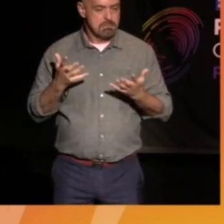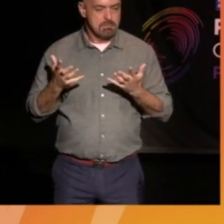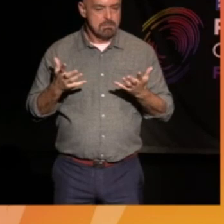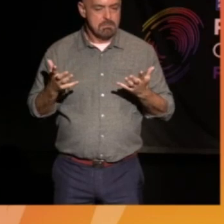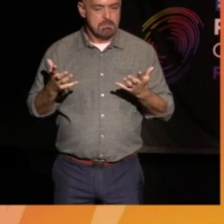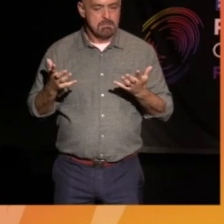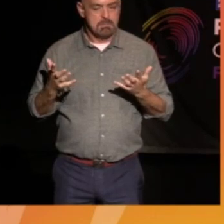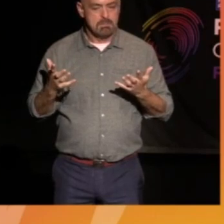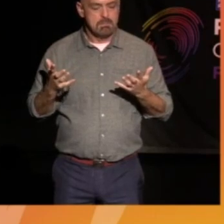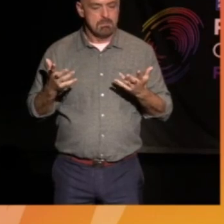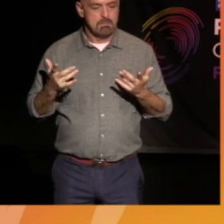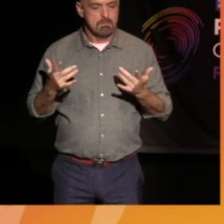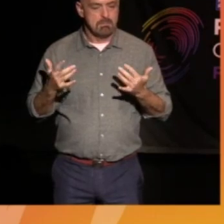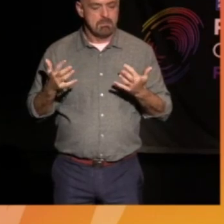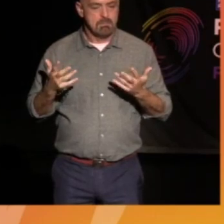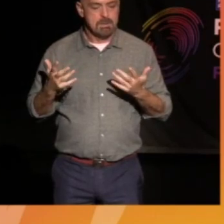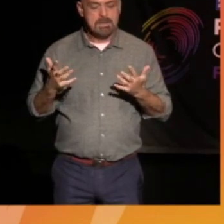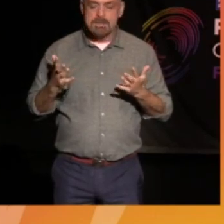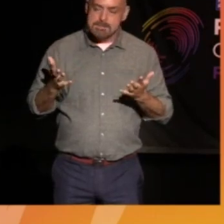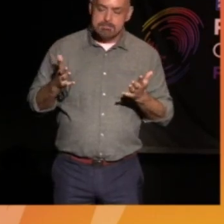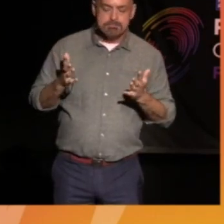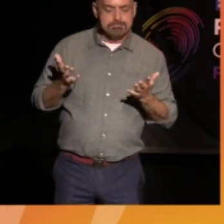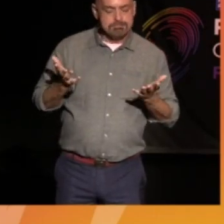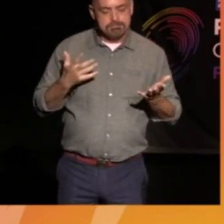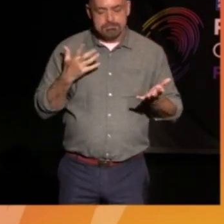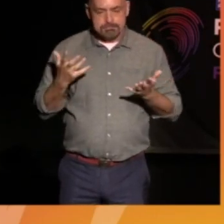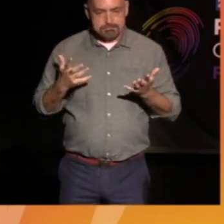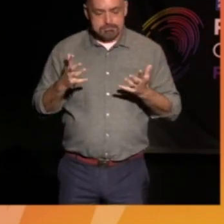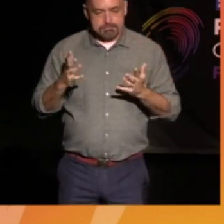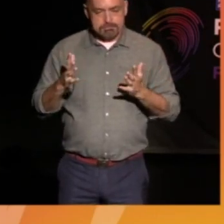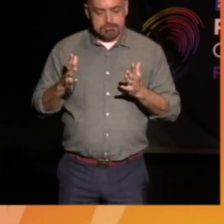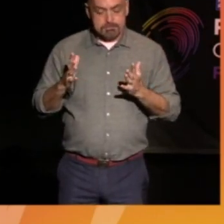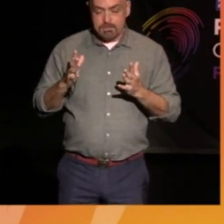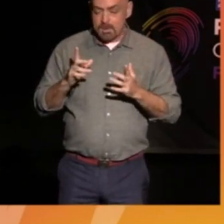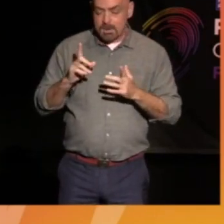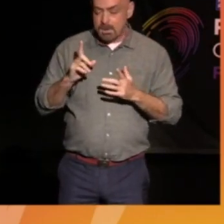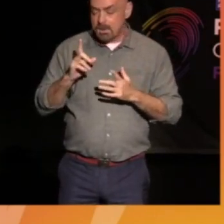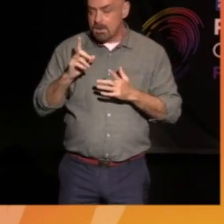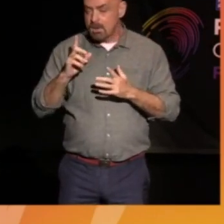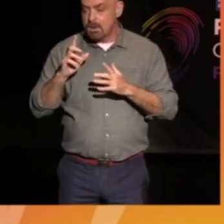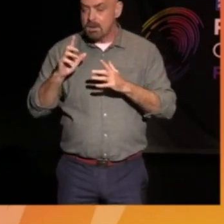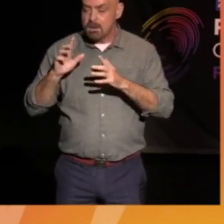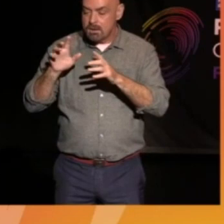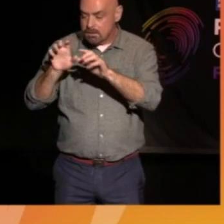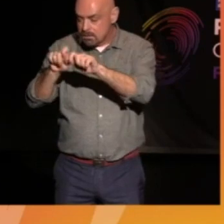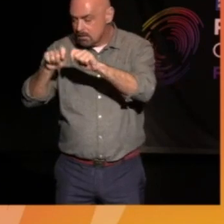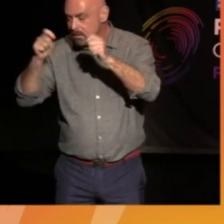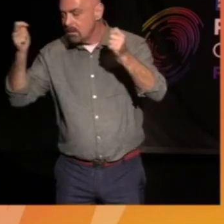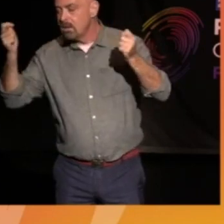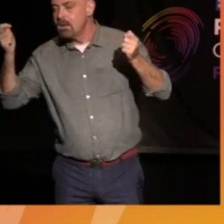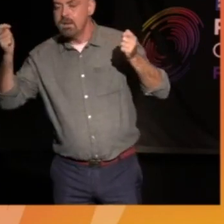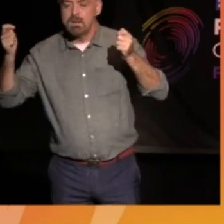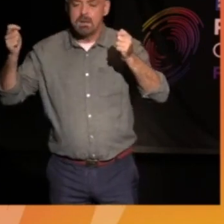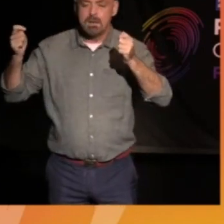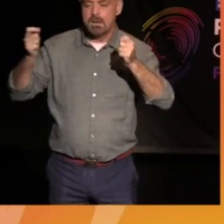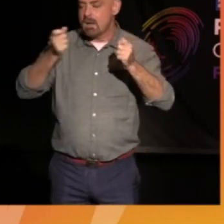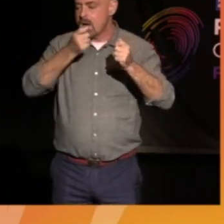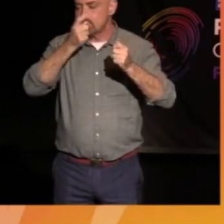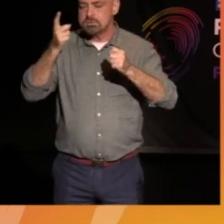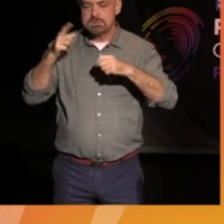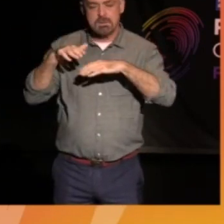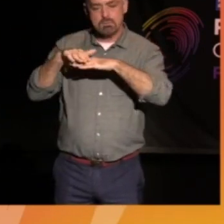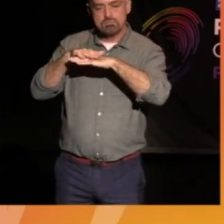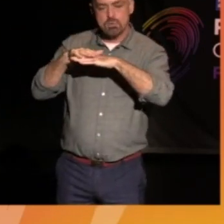countries that we have problems sometimes understanding what's going on between the surface